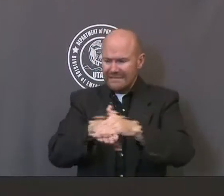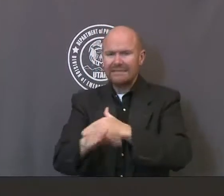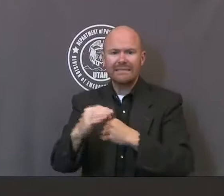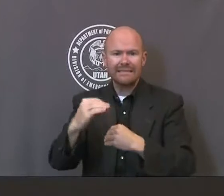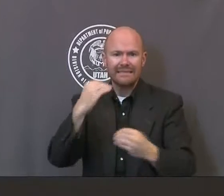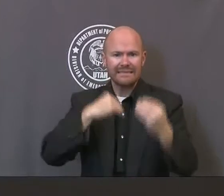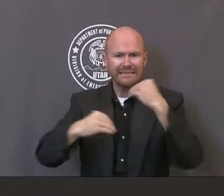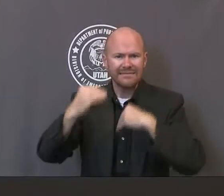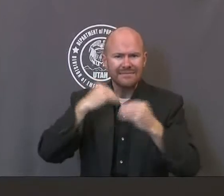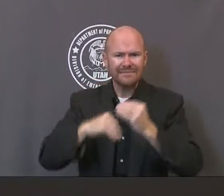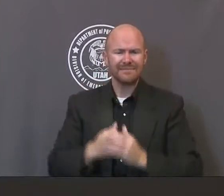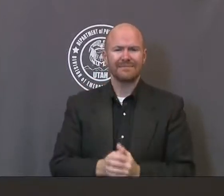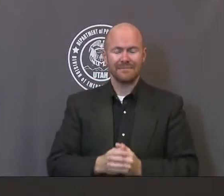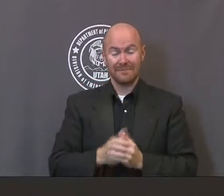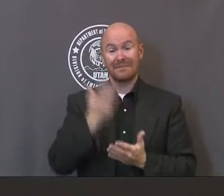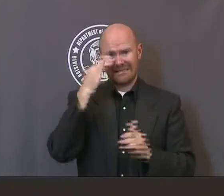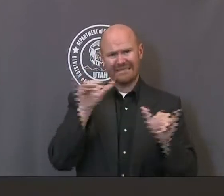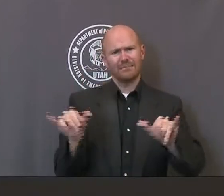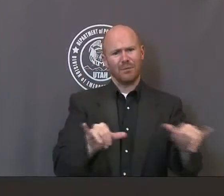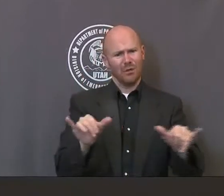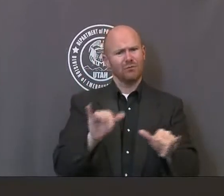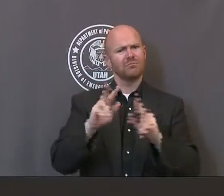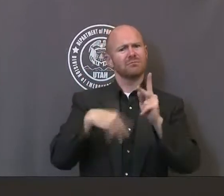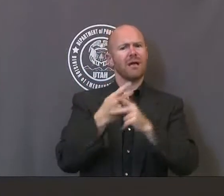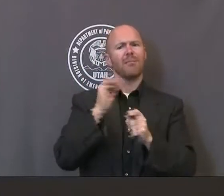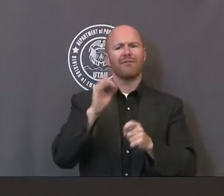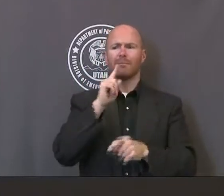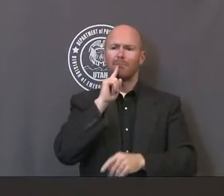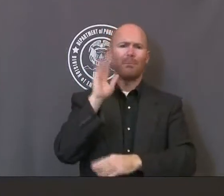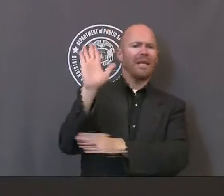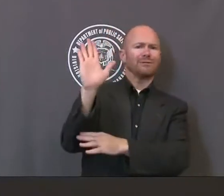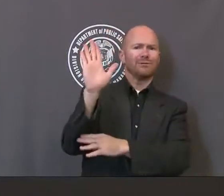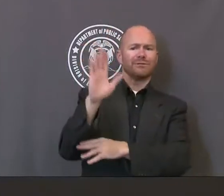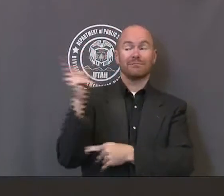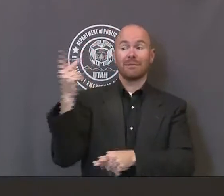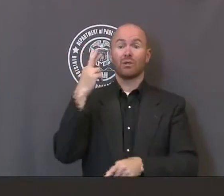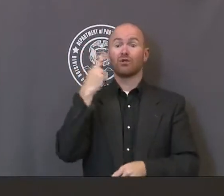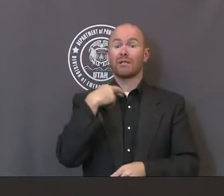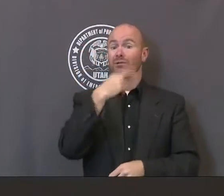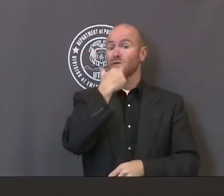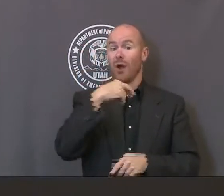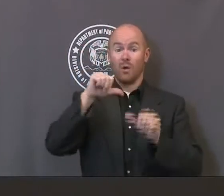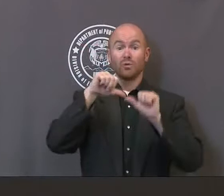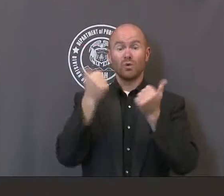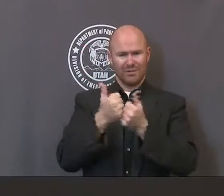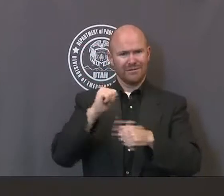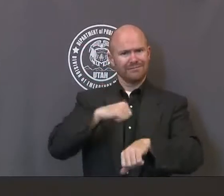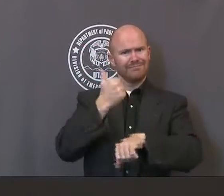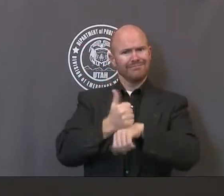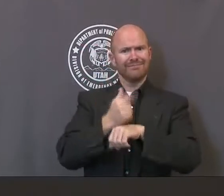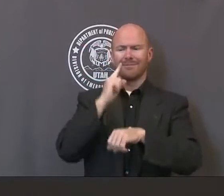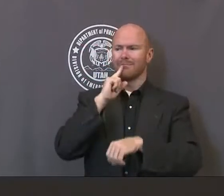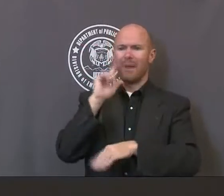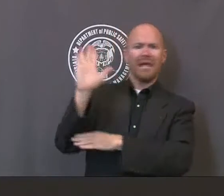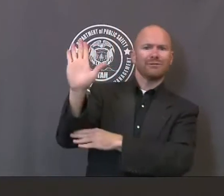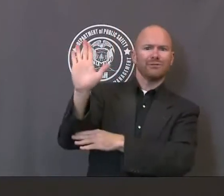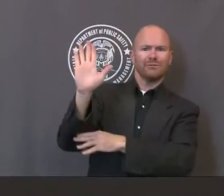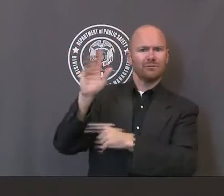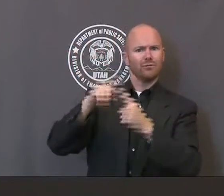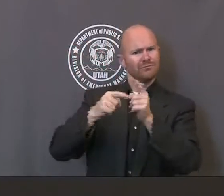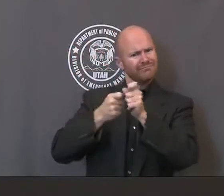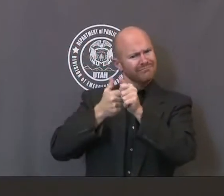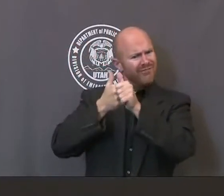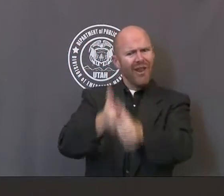similar pledges which are also helpful in this way. The Restaurant Association, for example, has a pledge. So look for those symbols to help